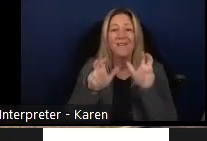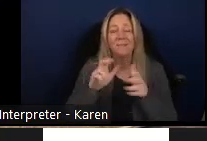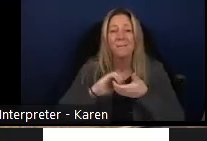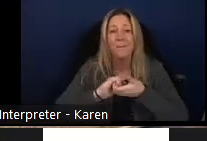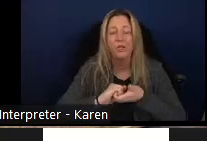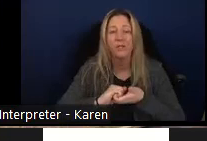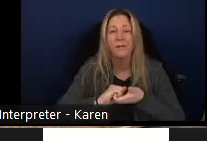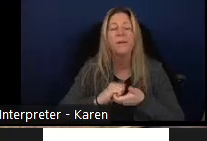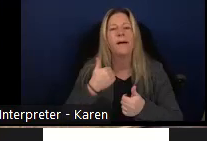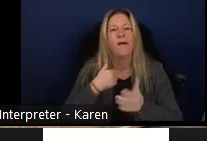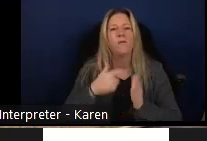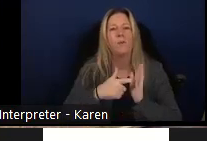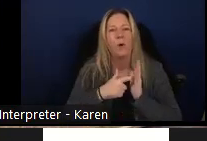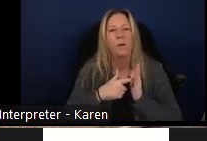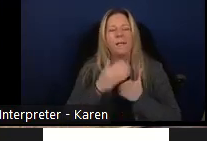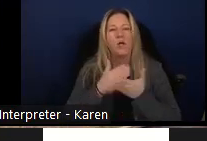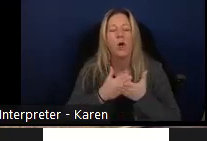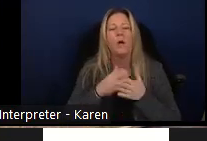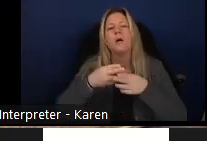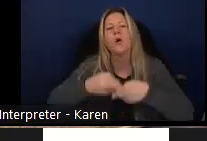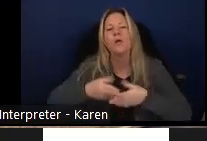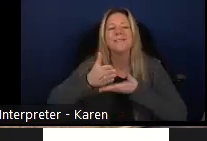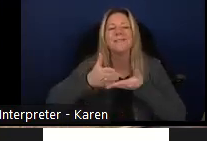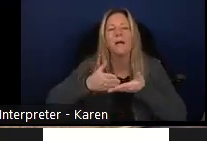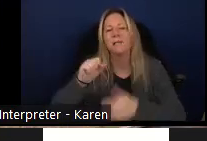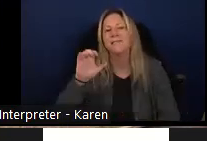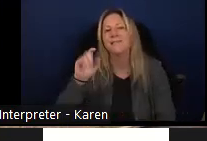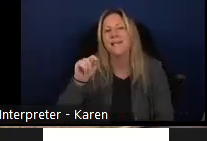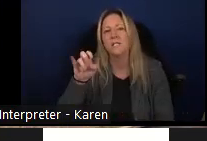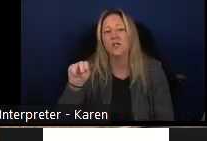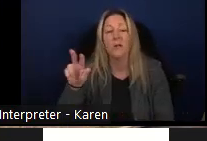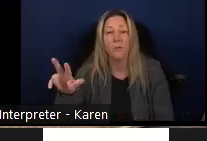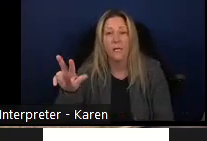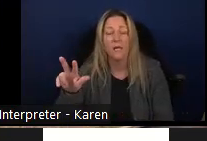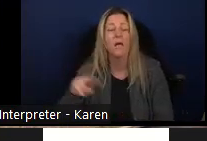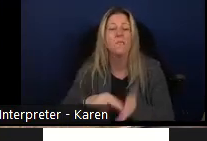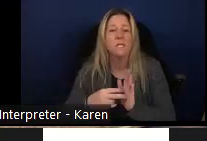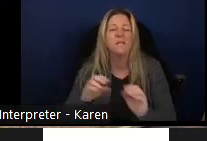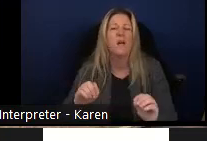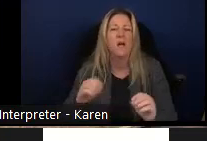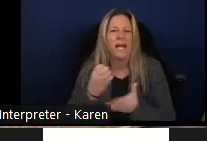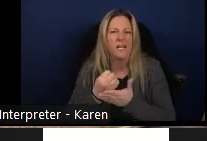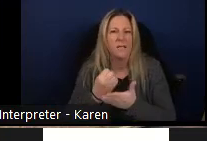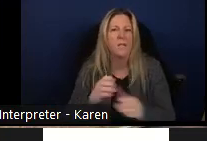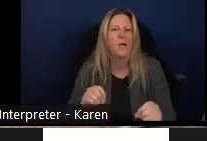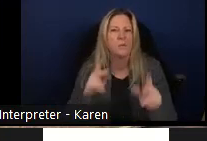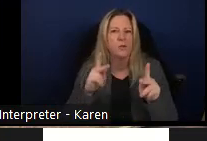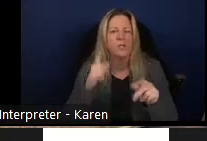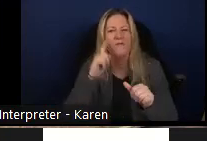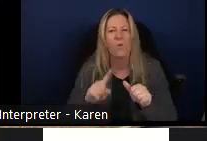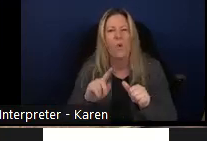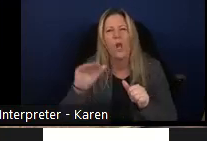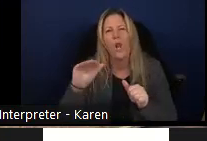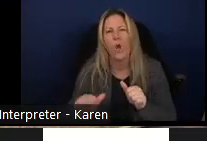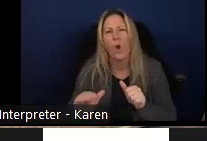requirements for what's called Section 3, which makes economic opportunities available for low to moderate income workers or low to moderate